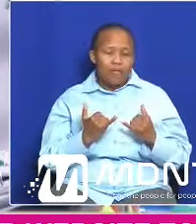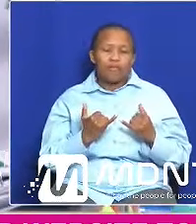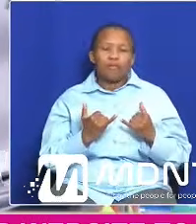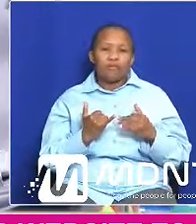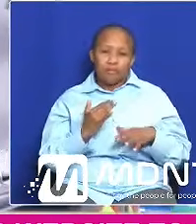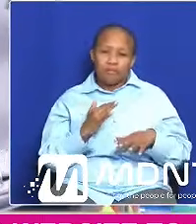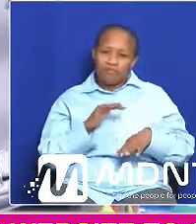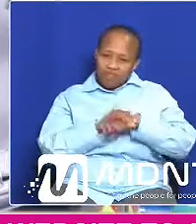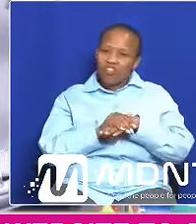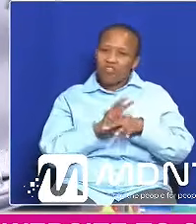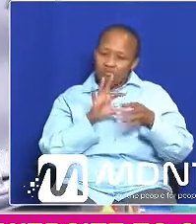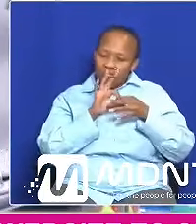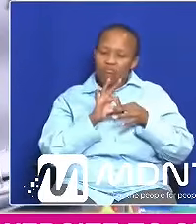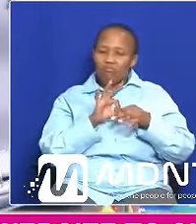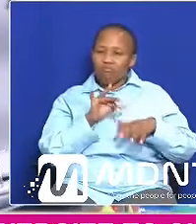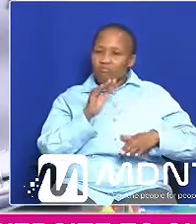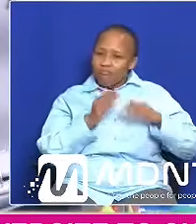as business?